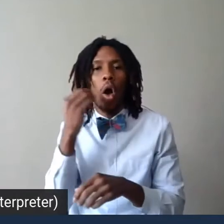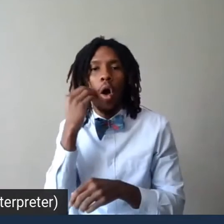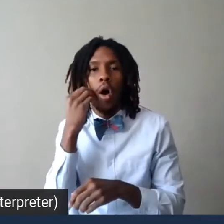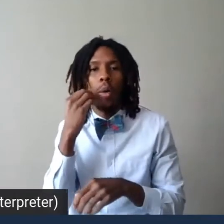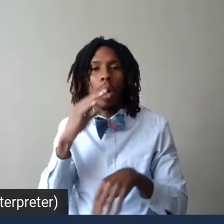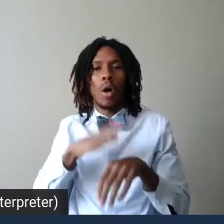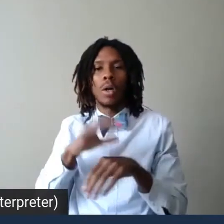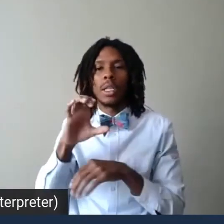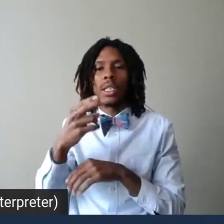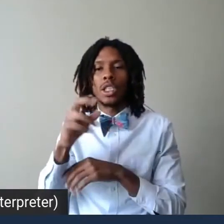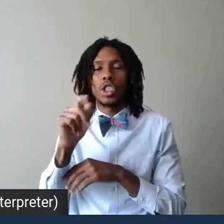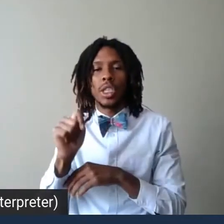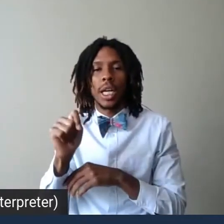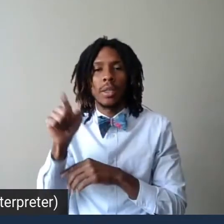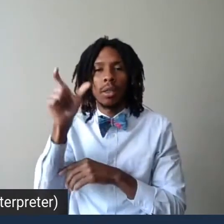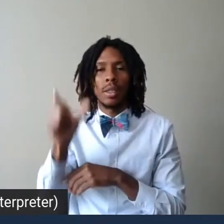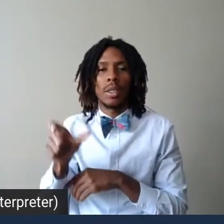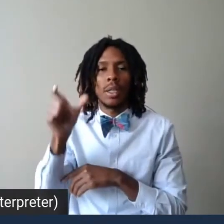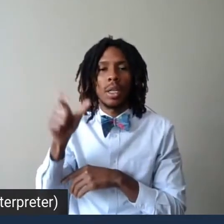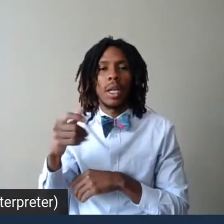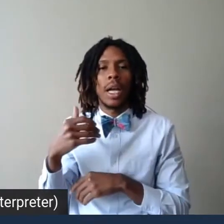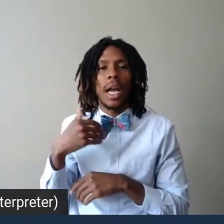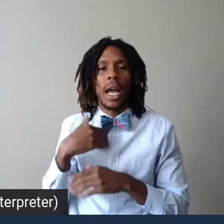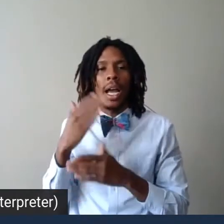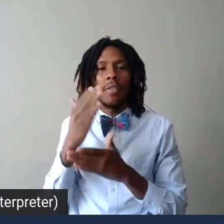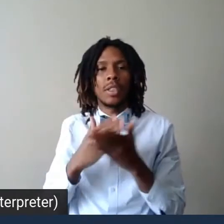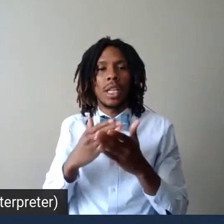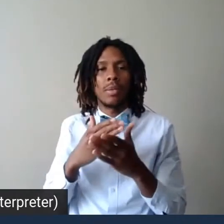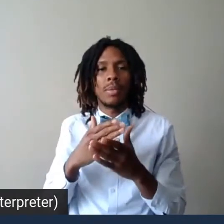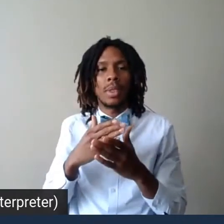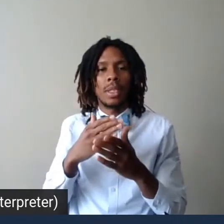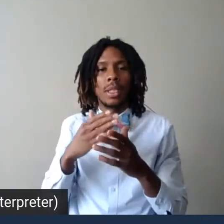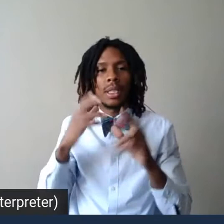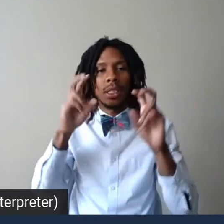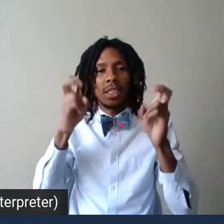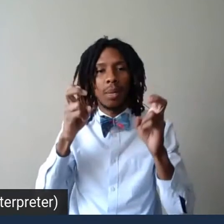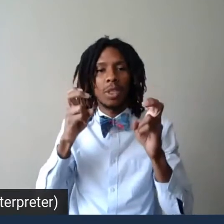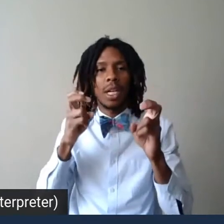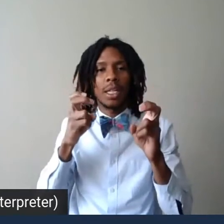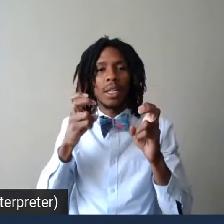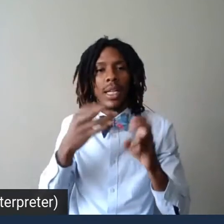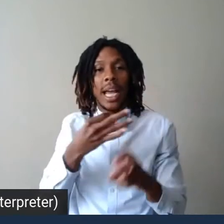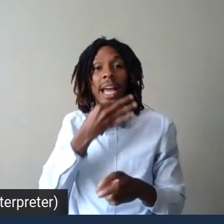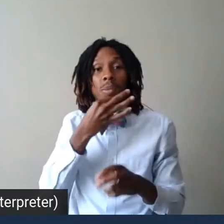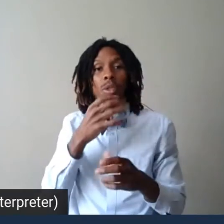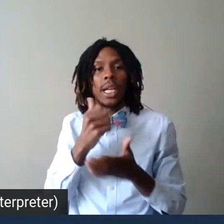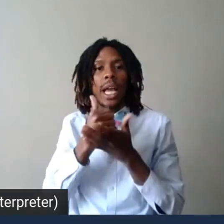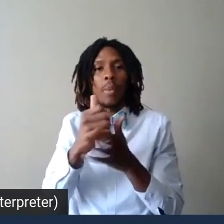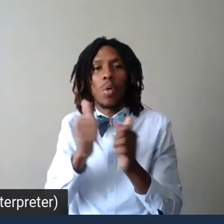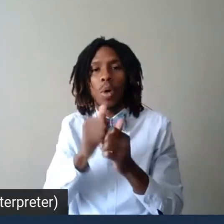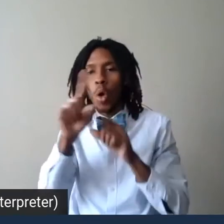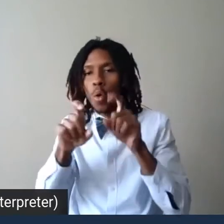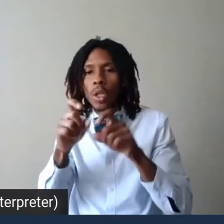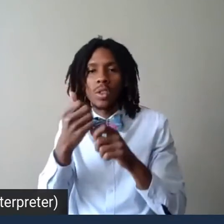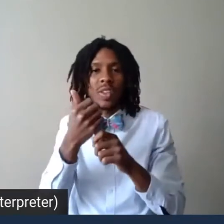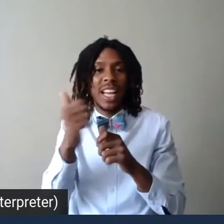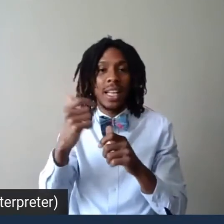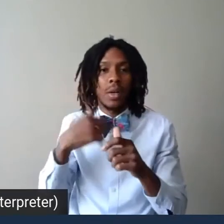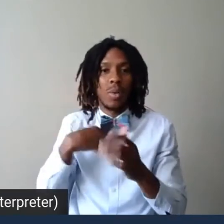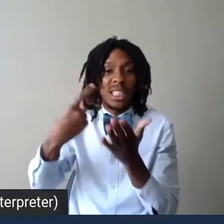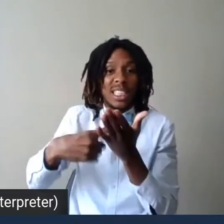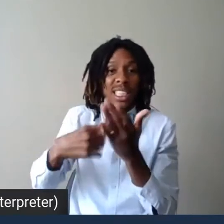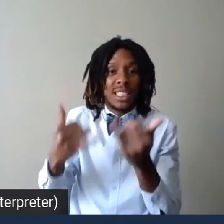on chat, we have some subject matter experts in the chat to help you out with questions if you have anything about what we're talking about